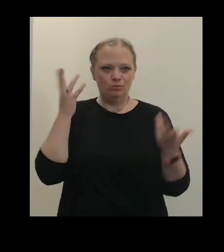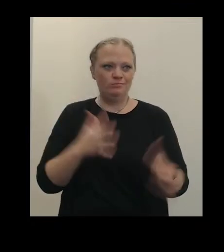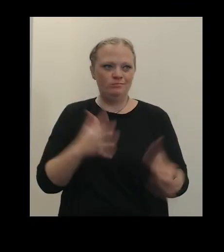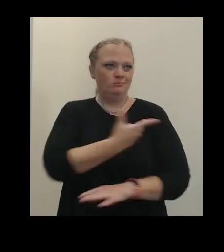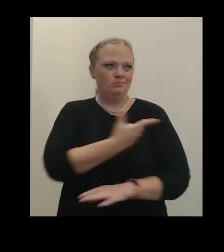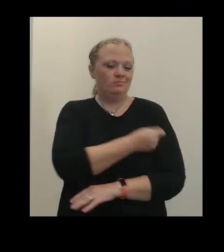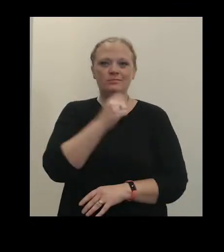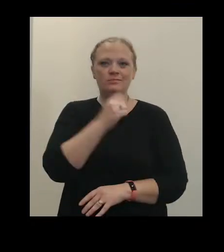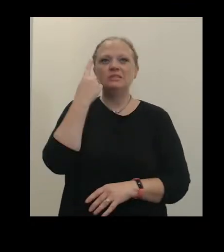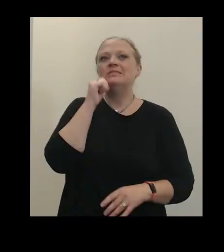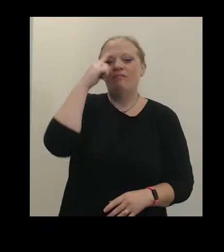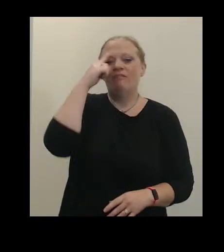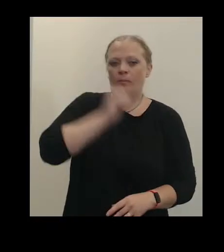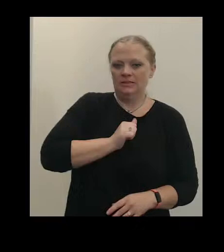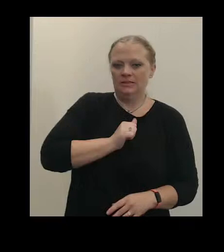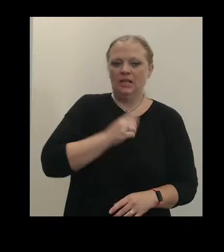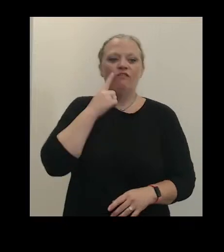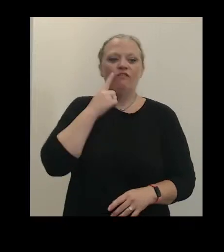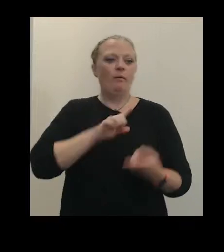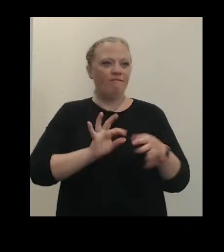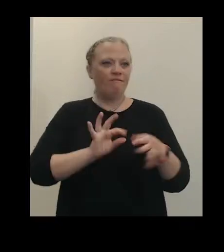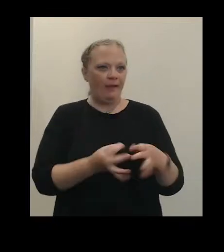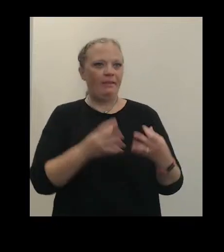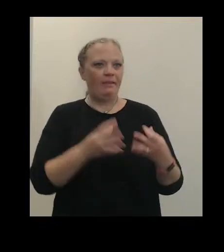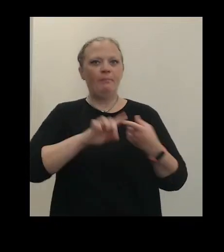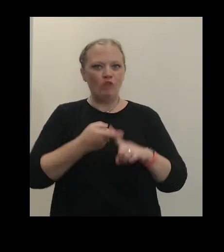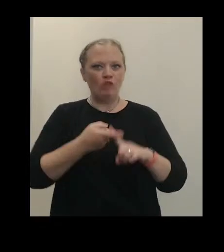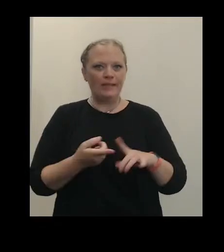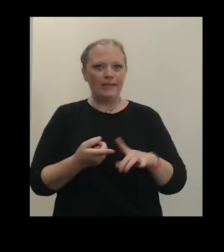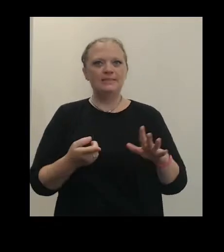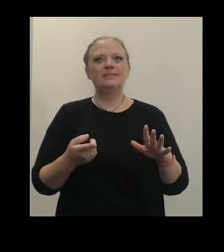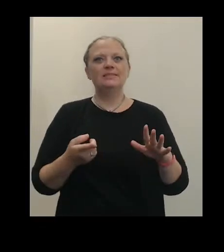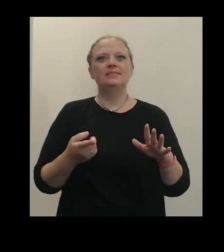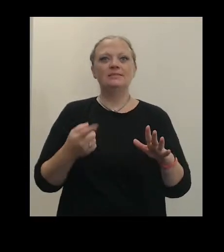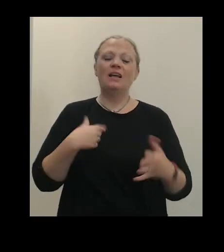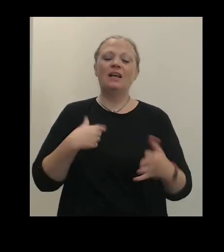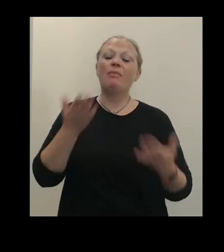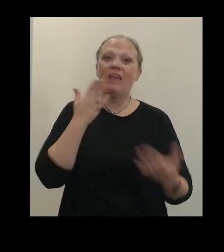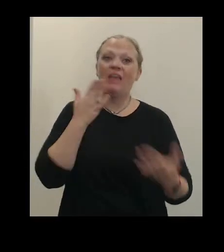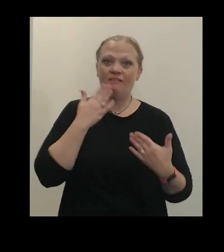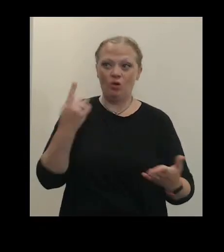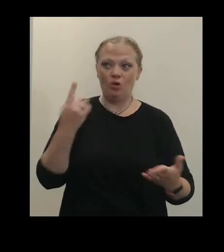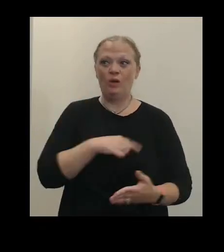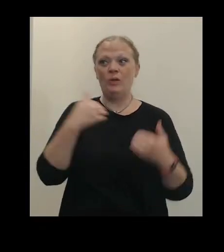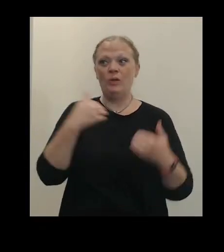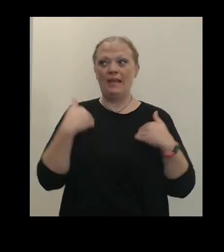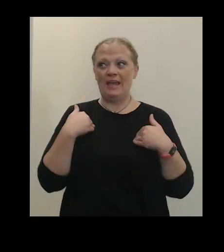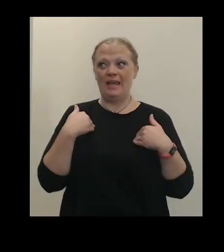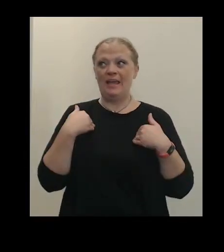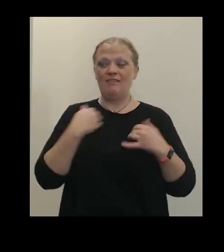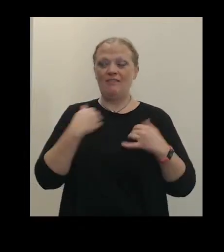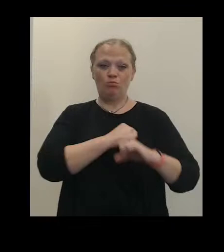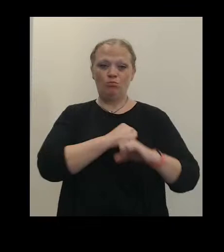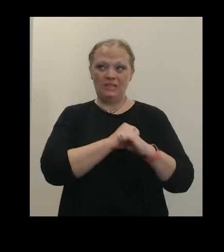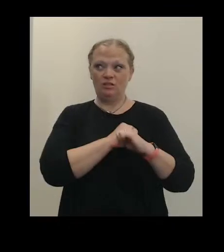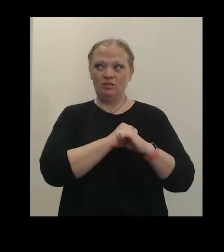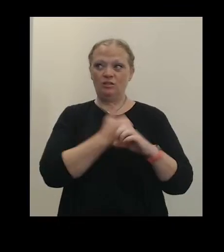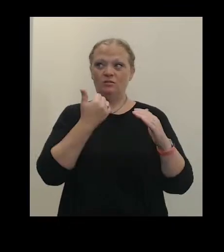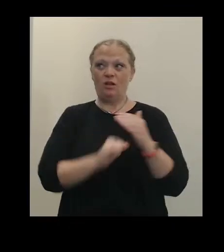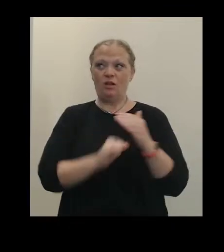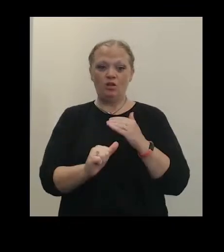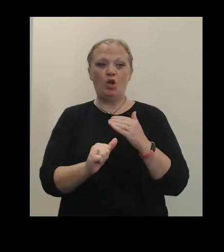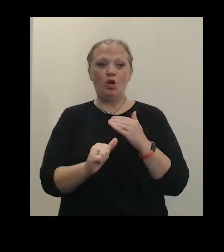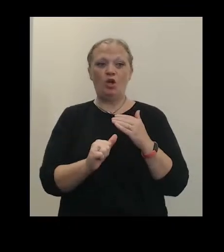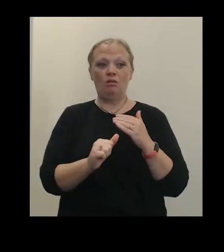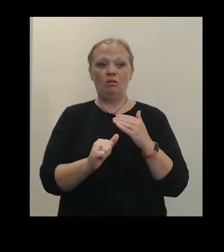not just for myself, but also for my family, for my friends. And I am thankful that we have protection under the new variant